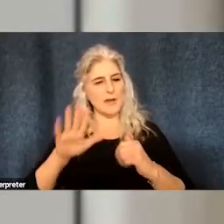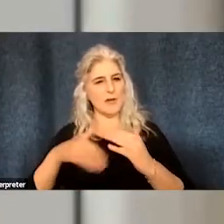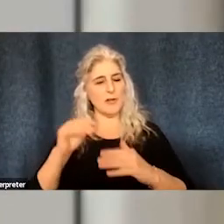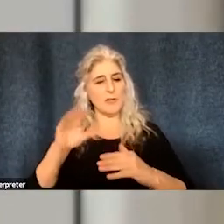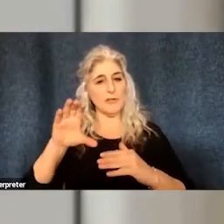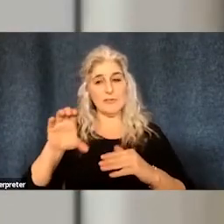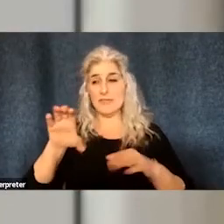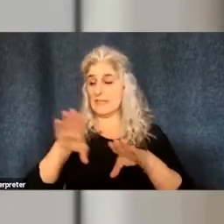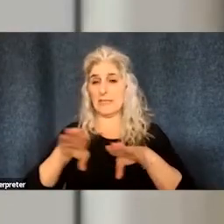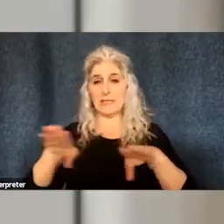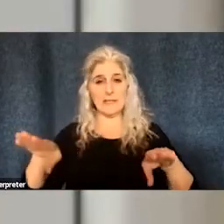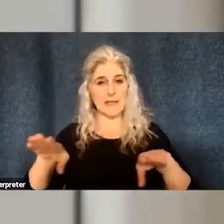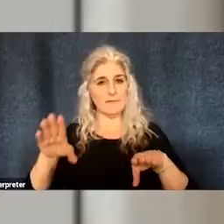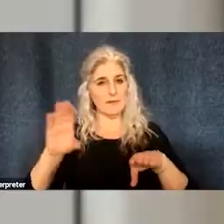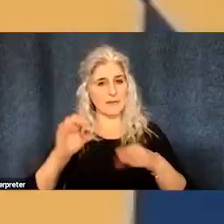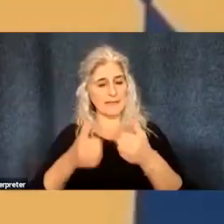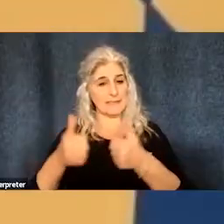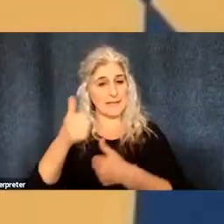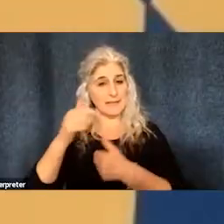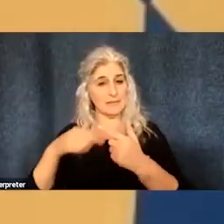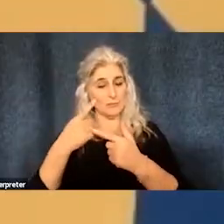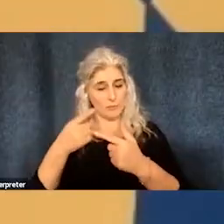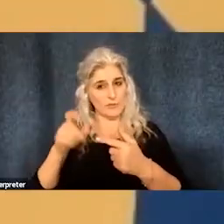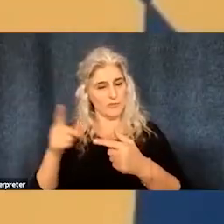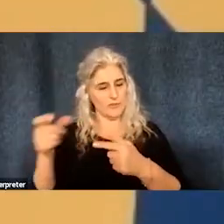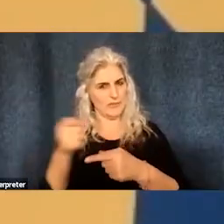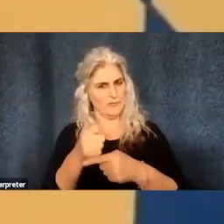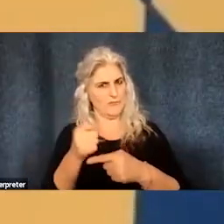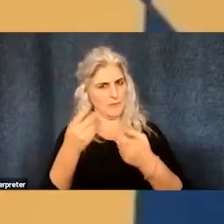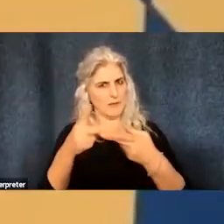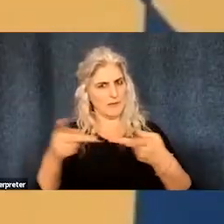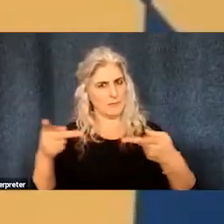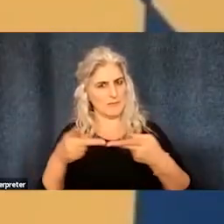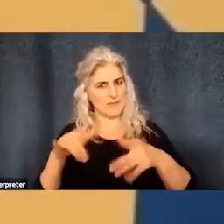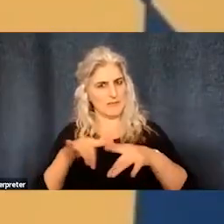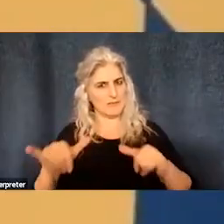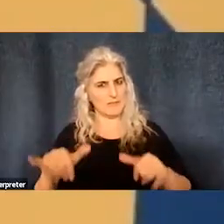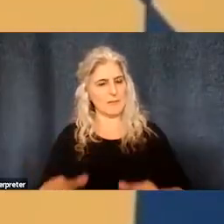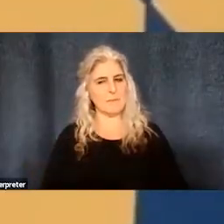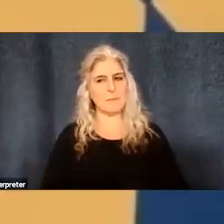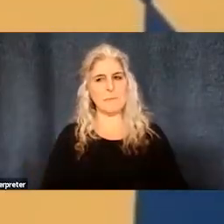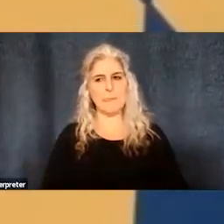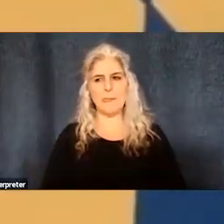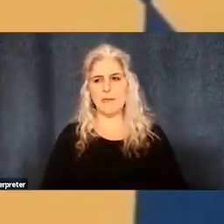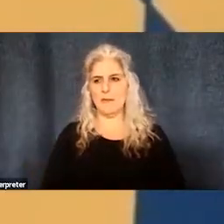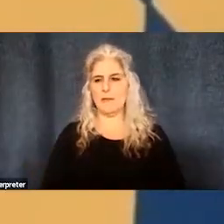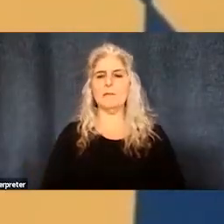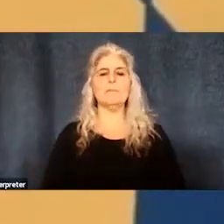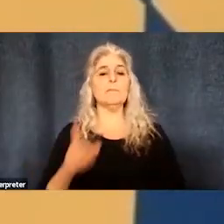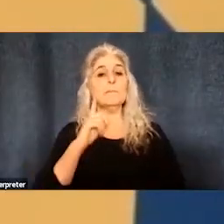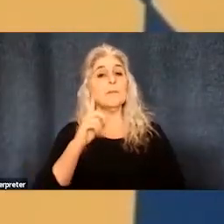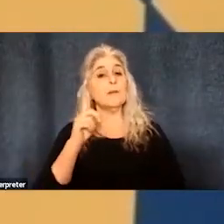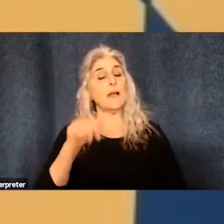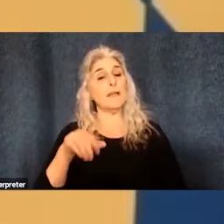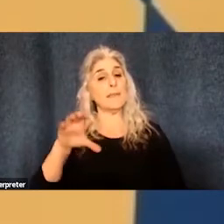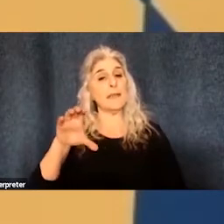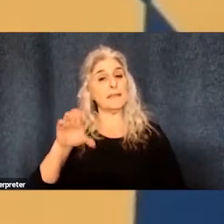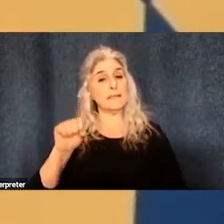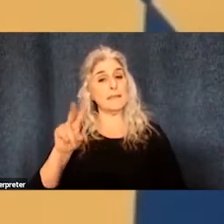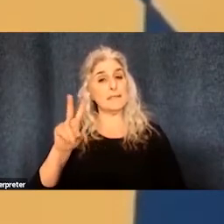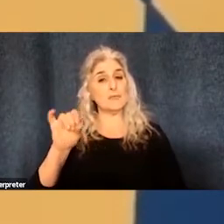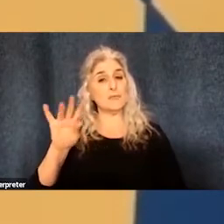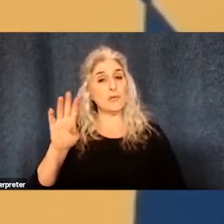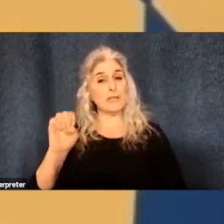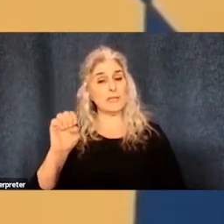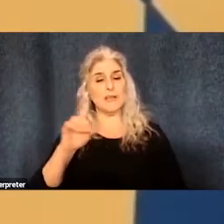bench there? Yeah, I think it was a number at the C-suite. There were a couple of things. At the time, we hadn't made the decision that we're